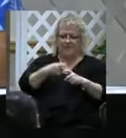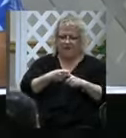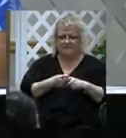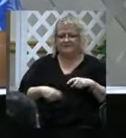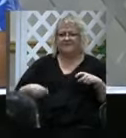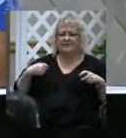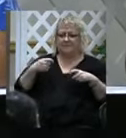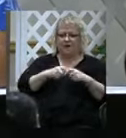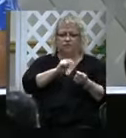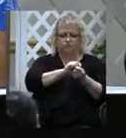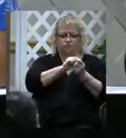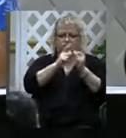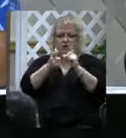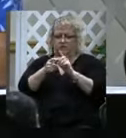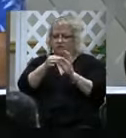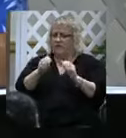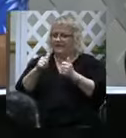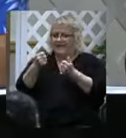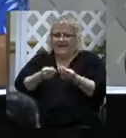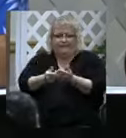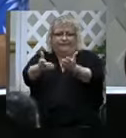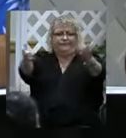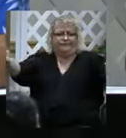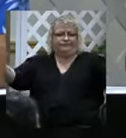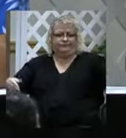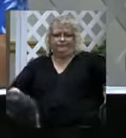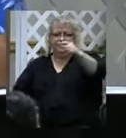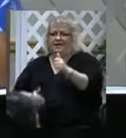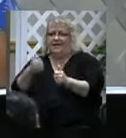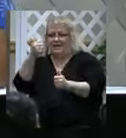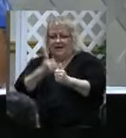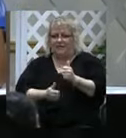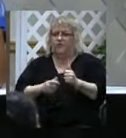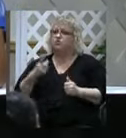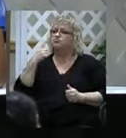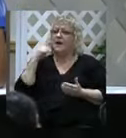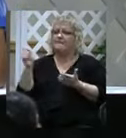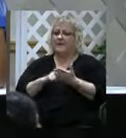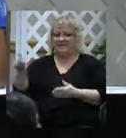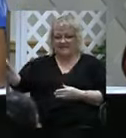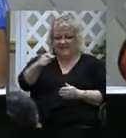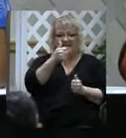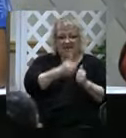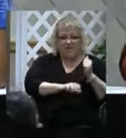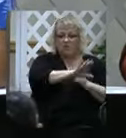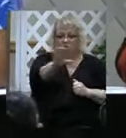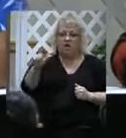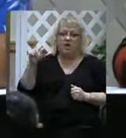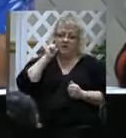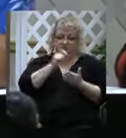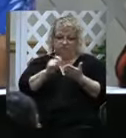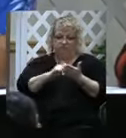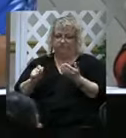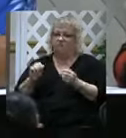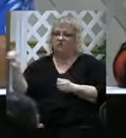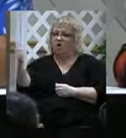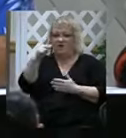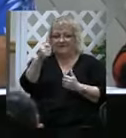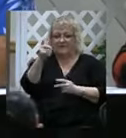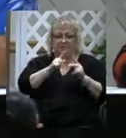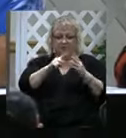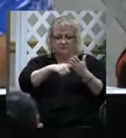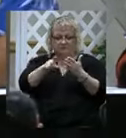Spanish translation, give it to 10 different Spanish speakers, and give each one a red pen, and that document will be bleeding in red ink from all 10